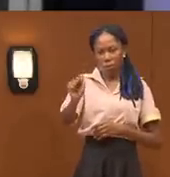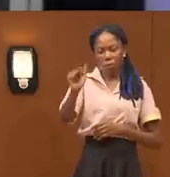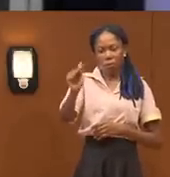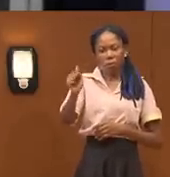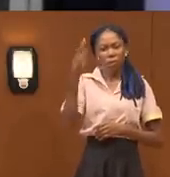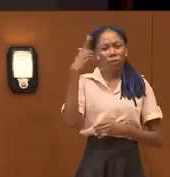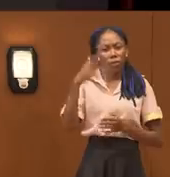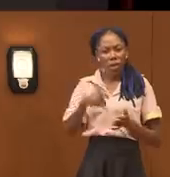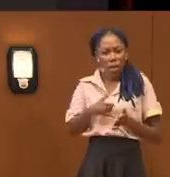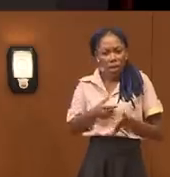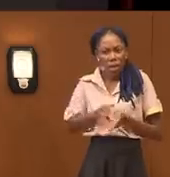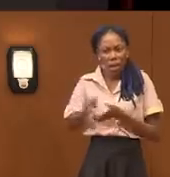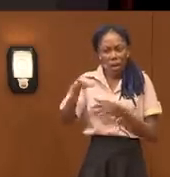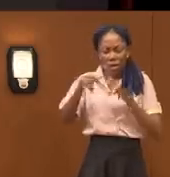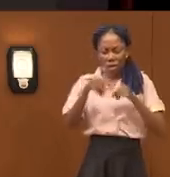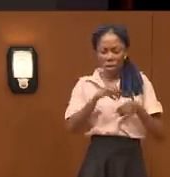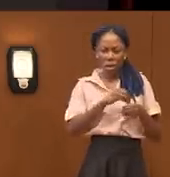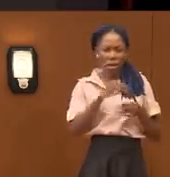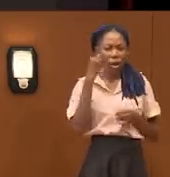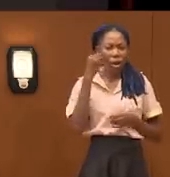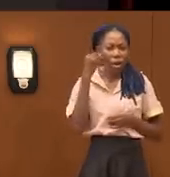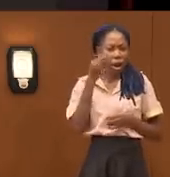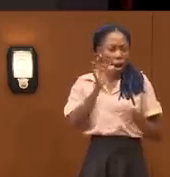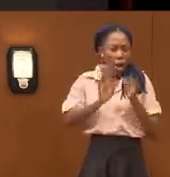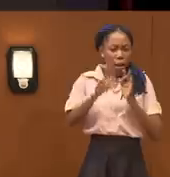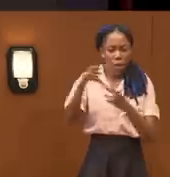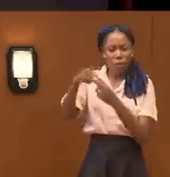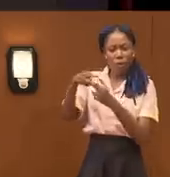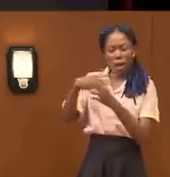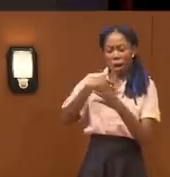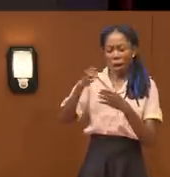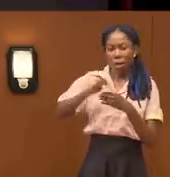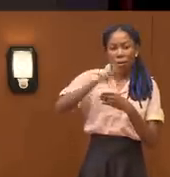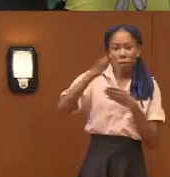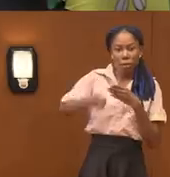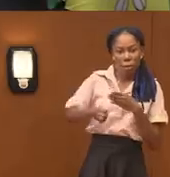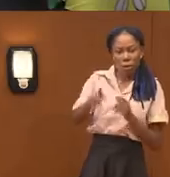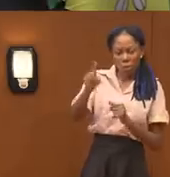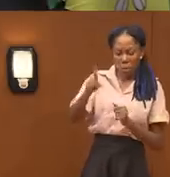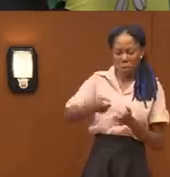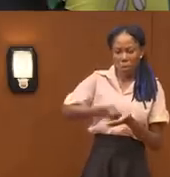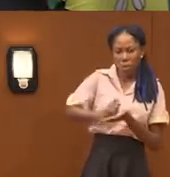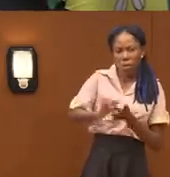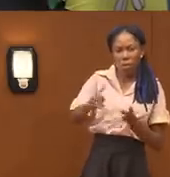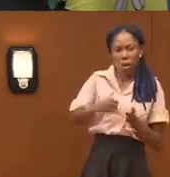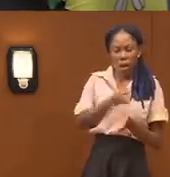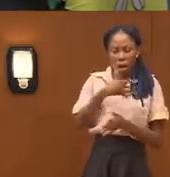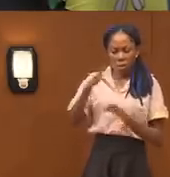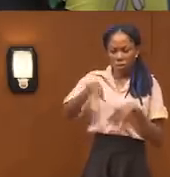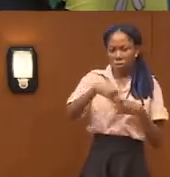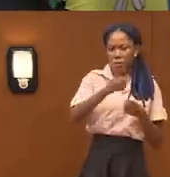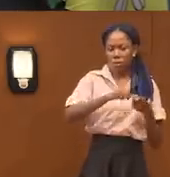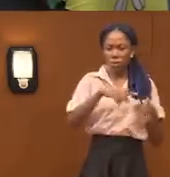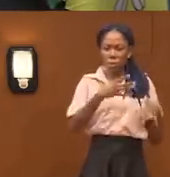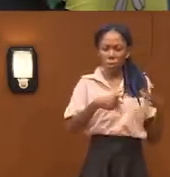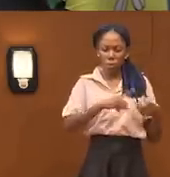were spent in the house after the rent expired. You calculate it and add it to the sum. And the court give judgment on that. So